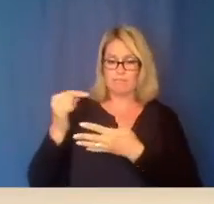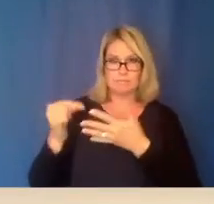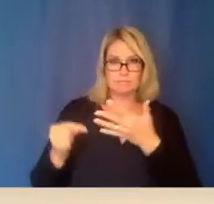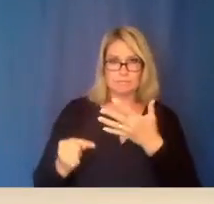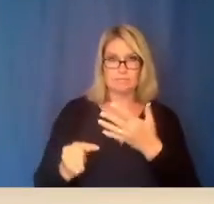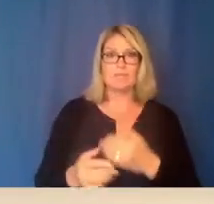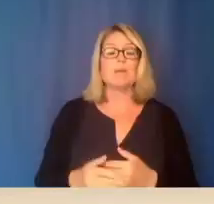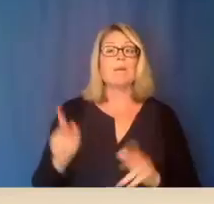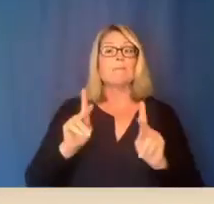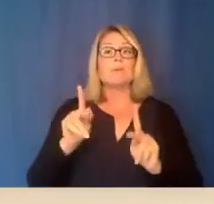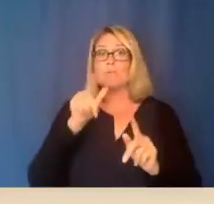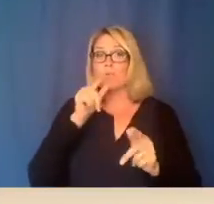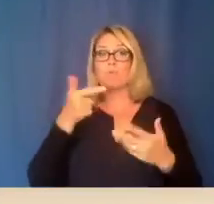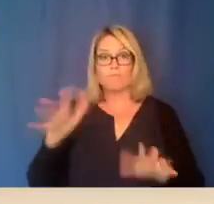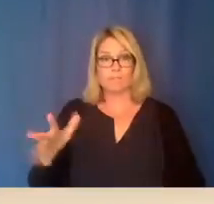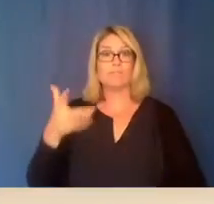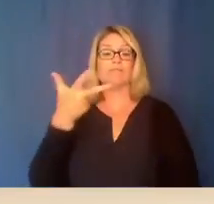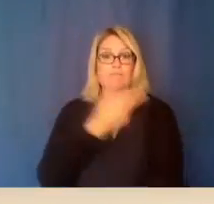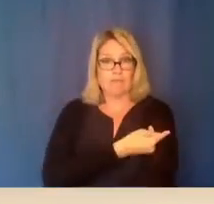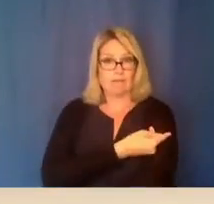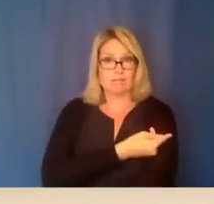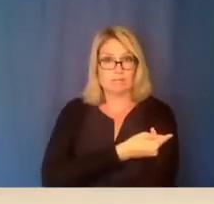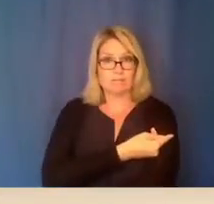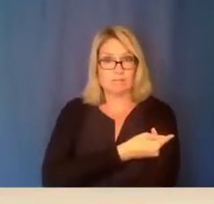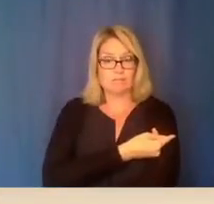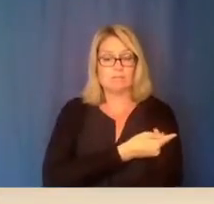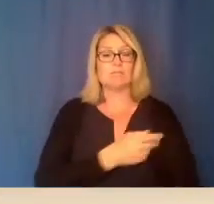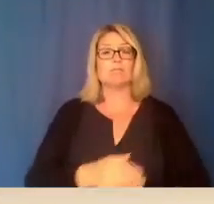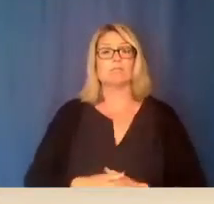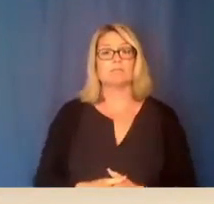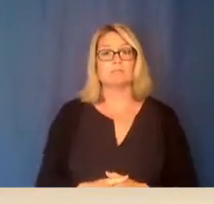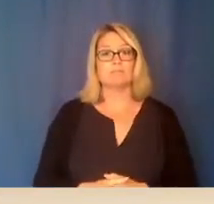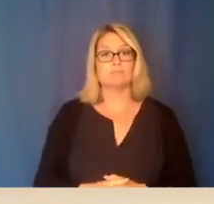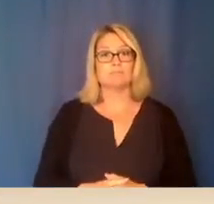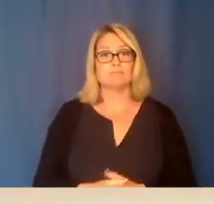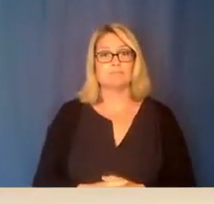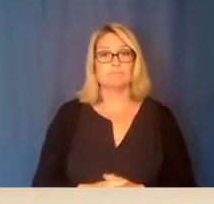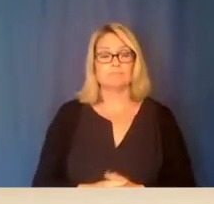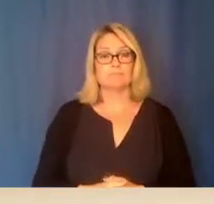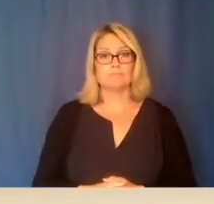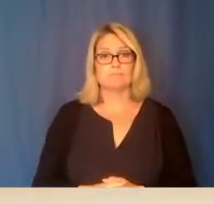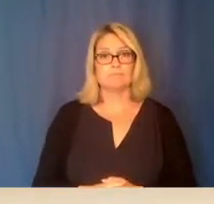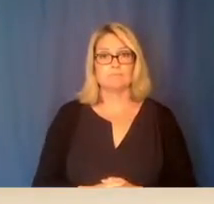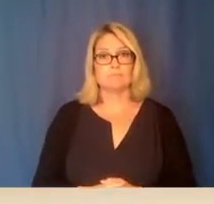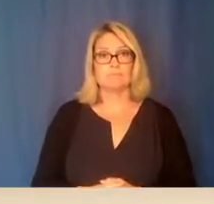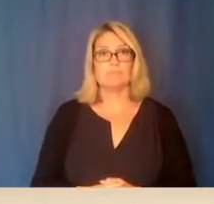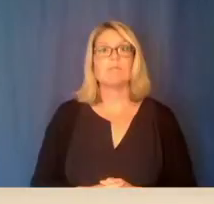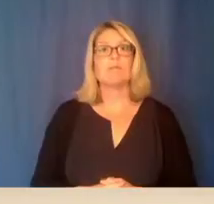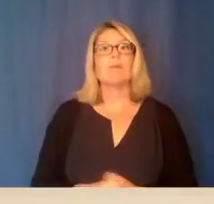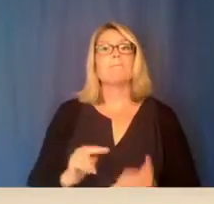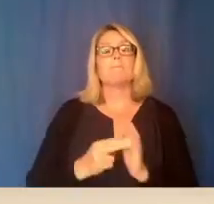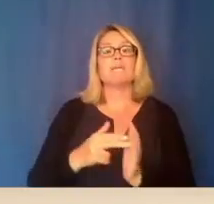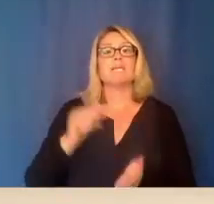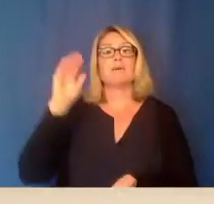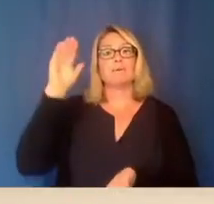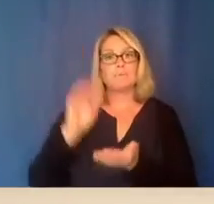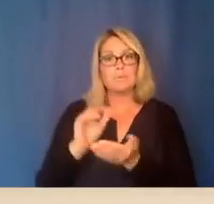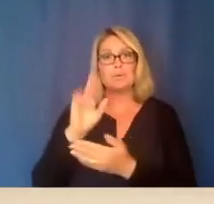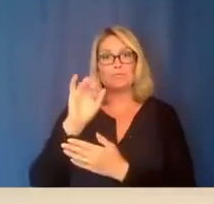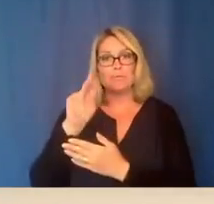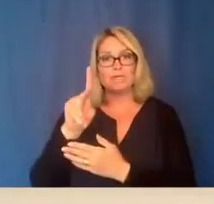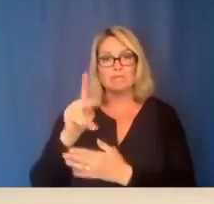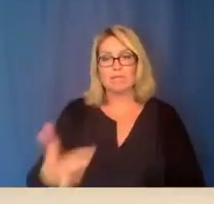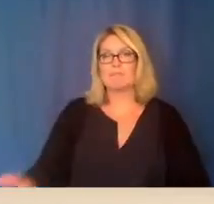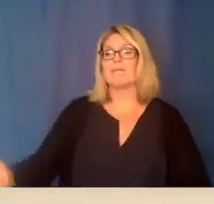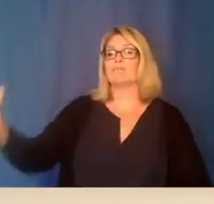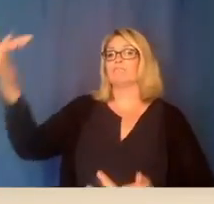who are vaccinated have a decreased level of decreased risk of getting sick with